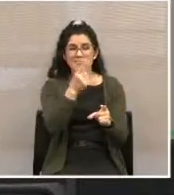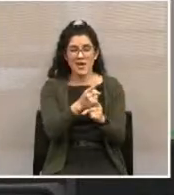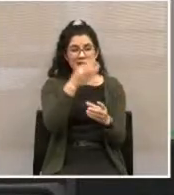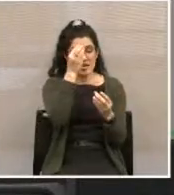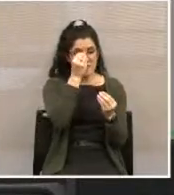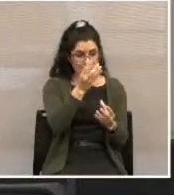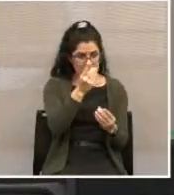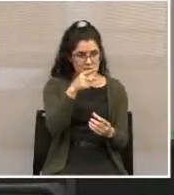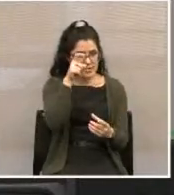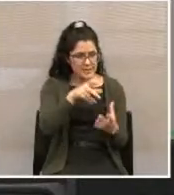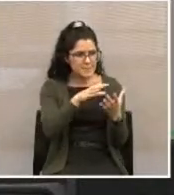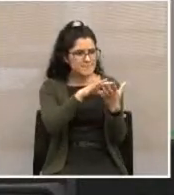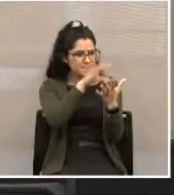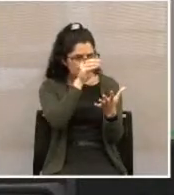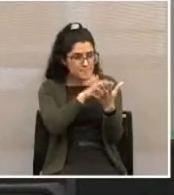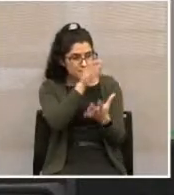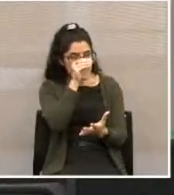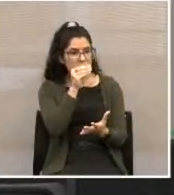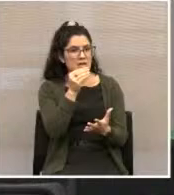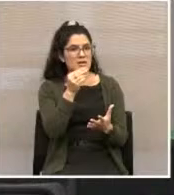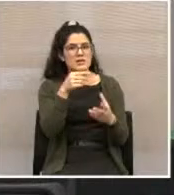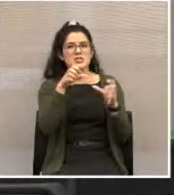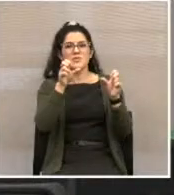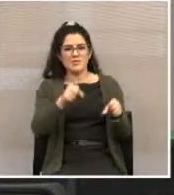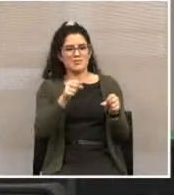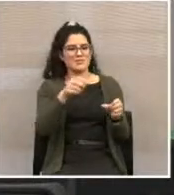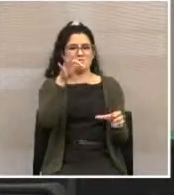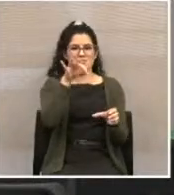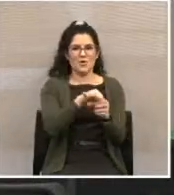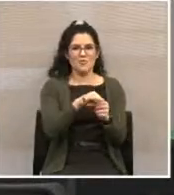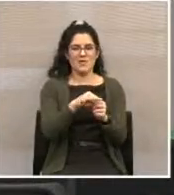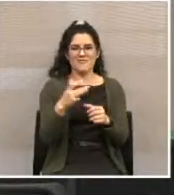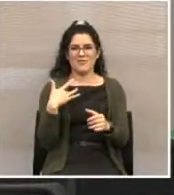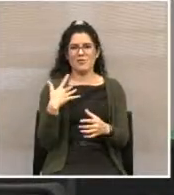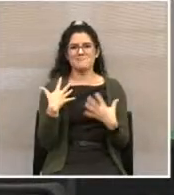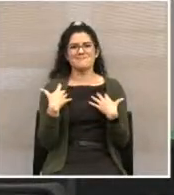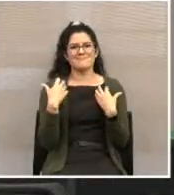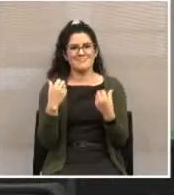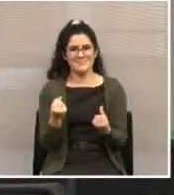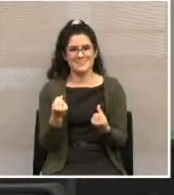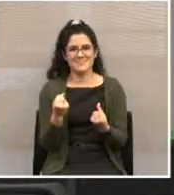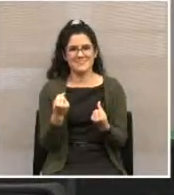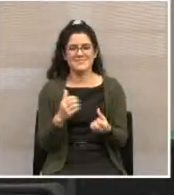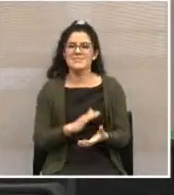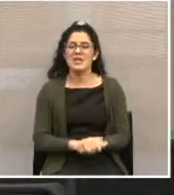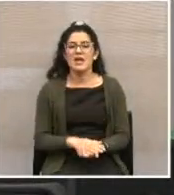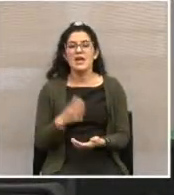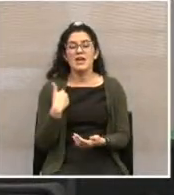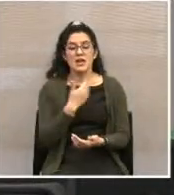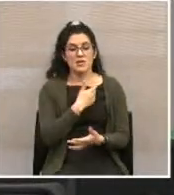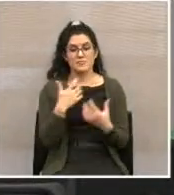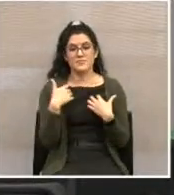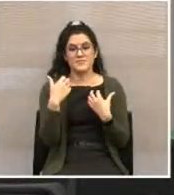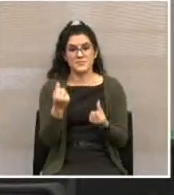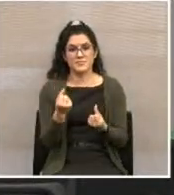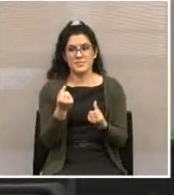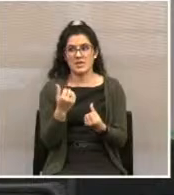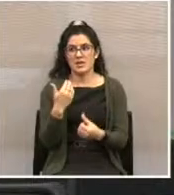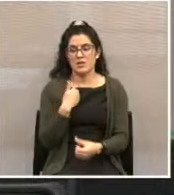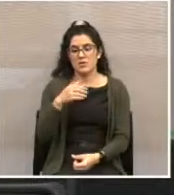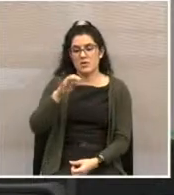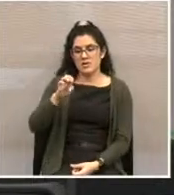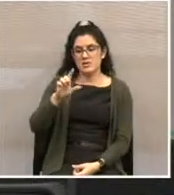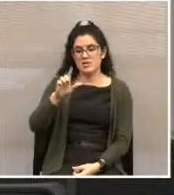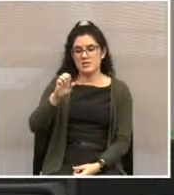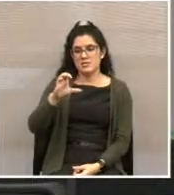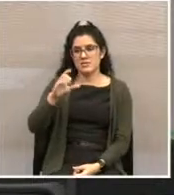that they need to cast their ballots and to do so with confidence, with absolute confidence in our electoral system. And